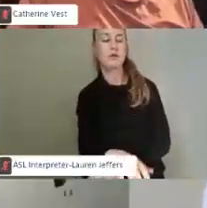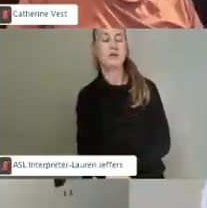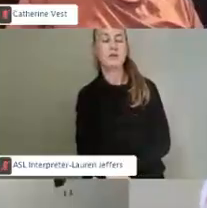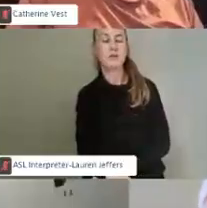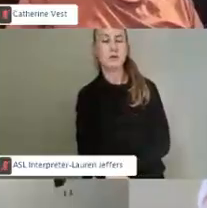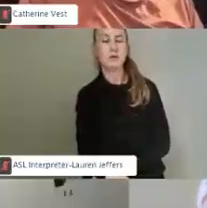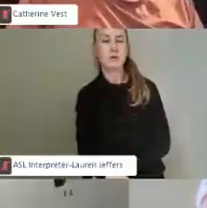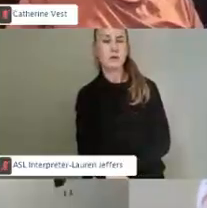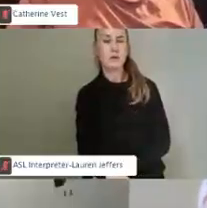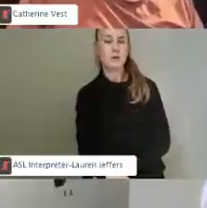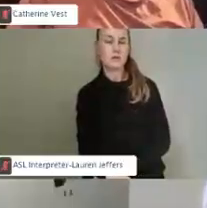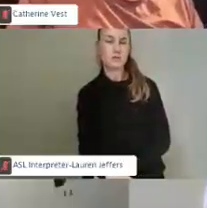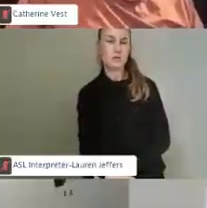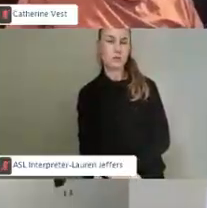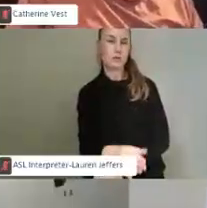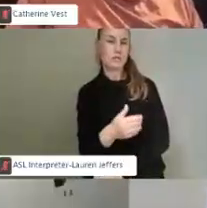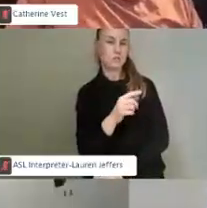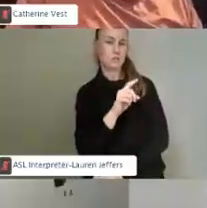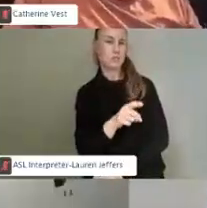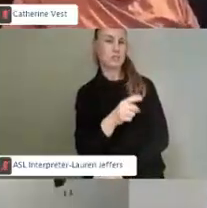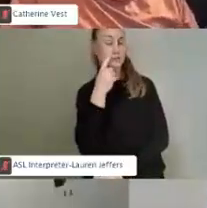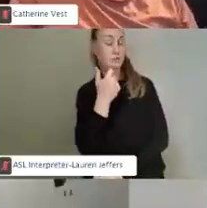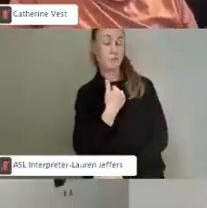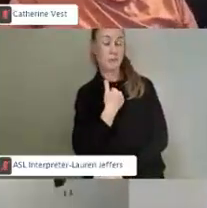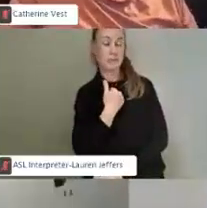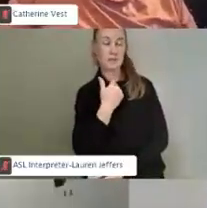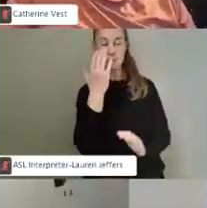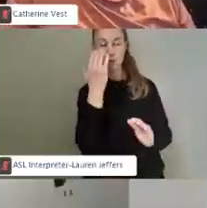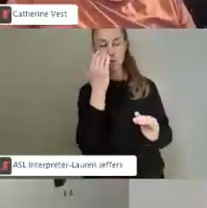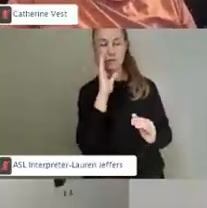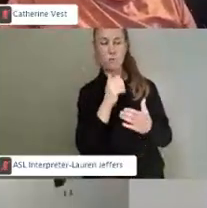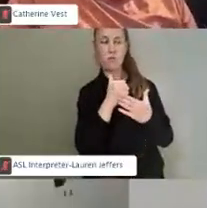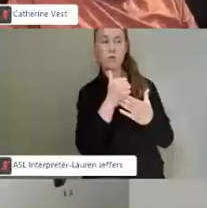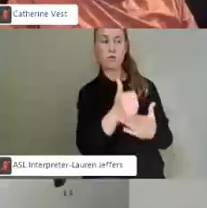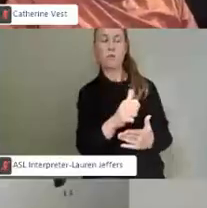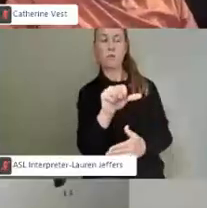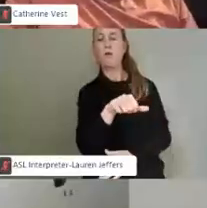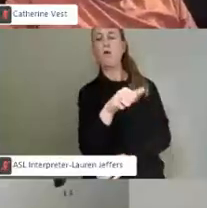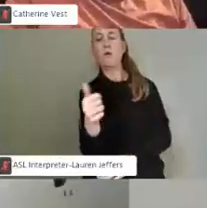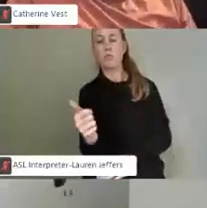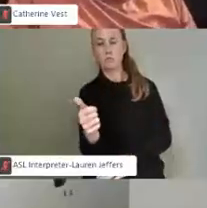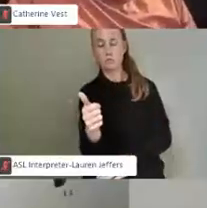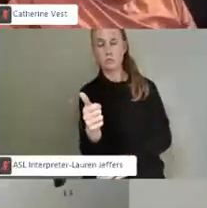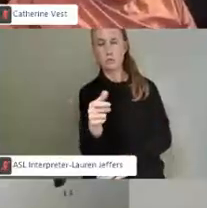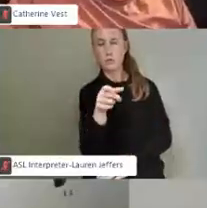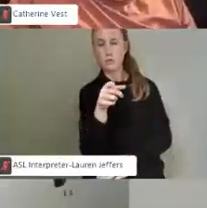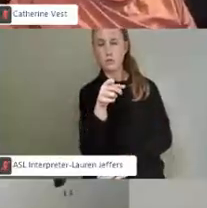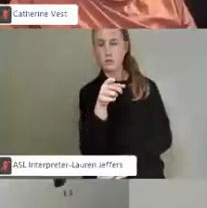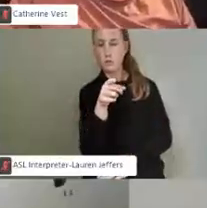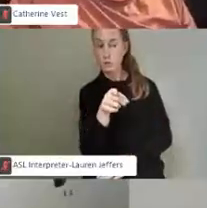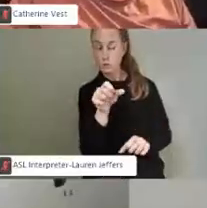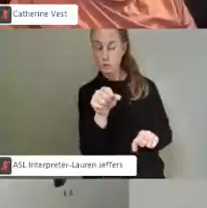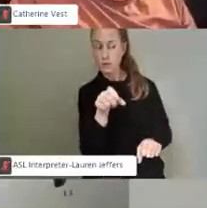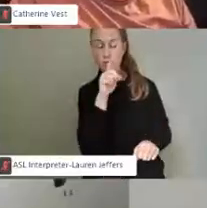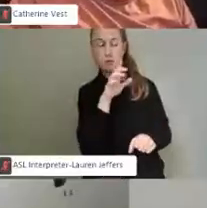am asking a few questions for myself, but hopefully will be helpful for others. So you can confirm that